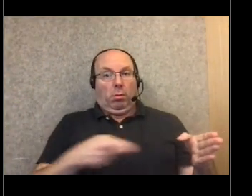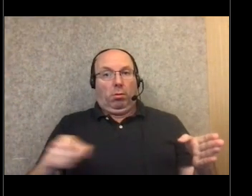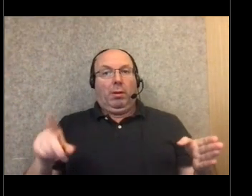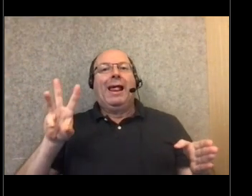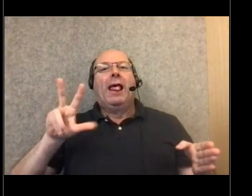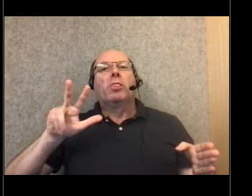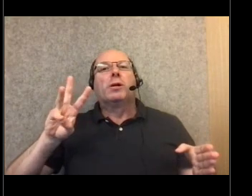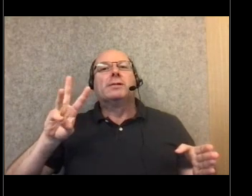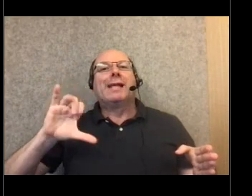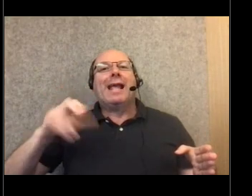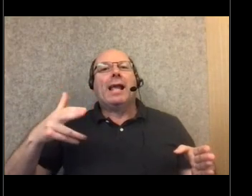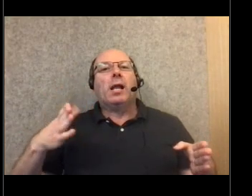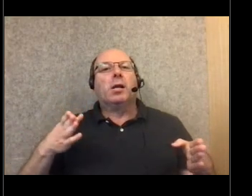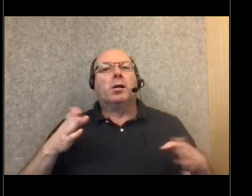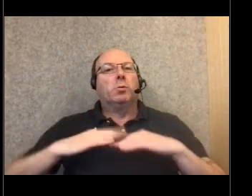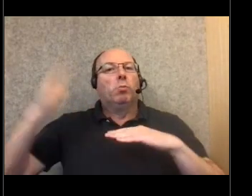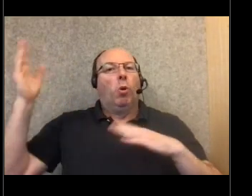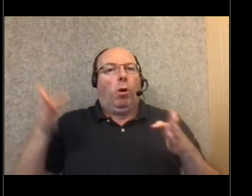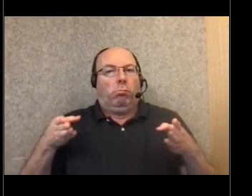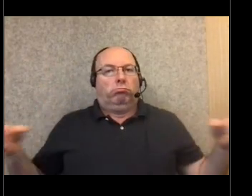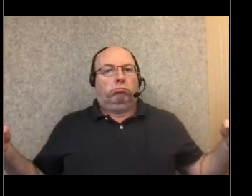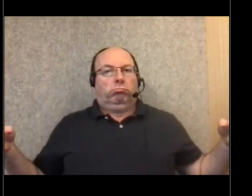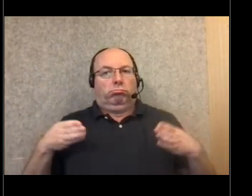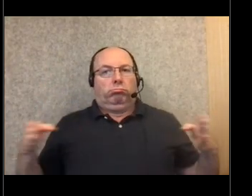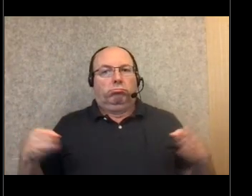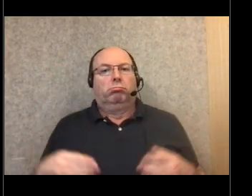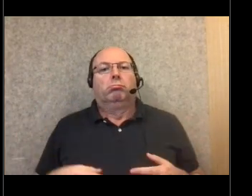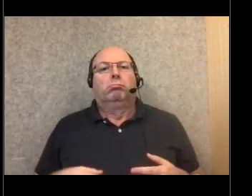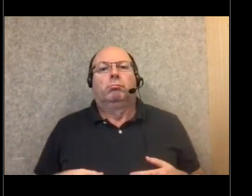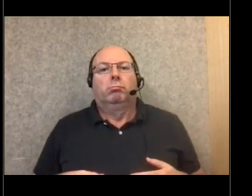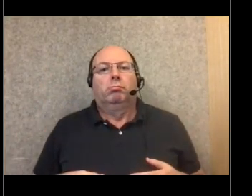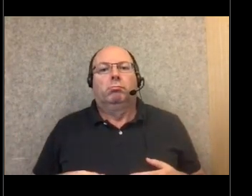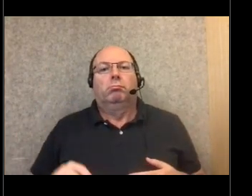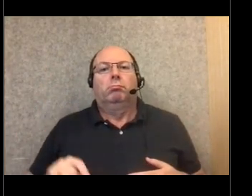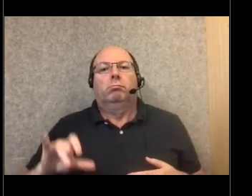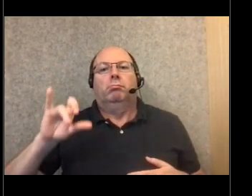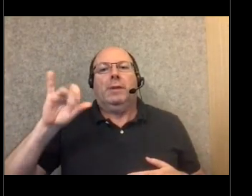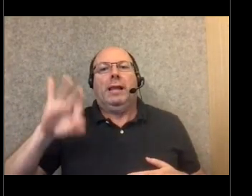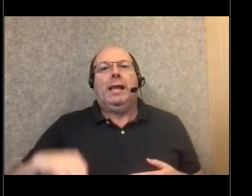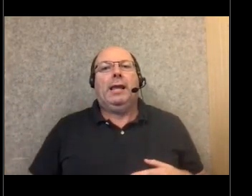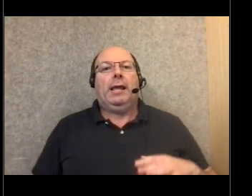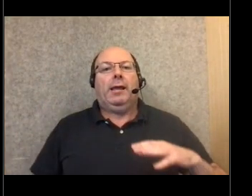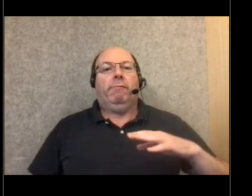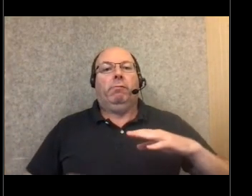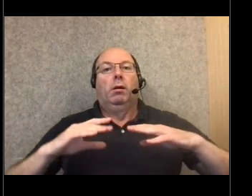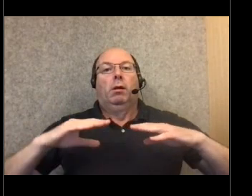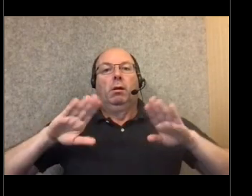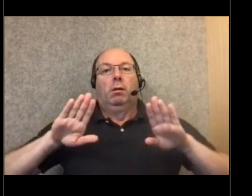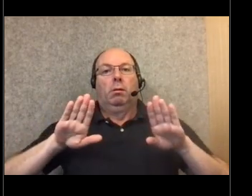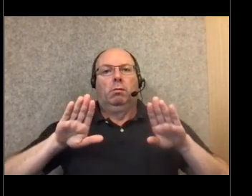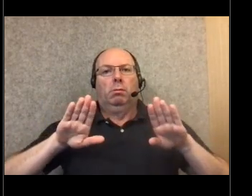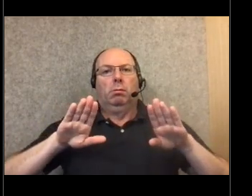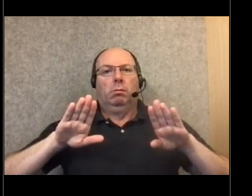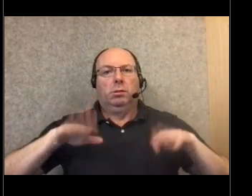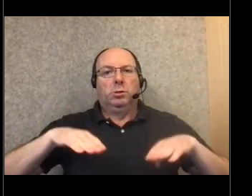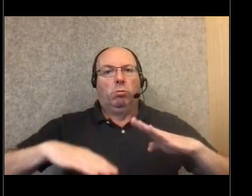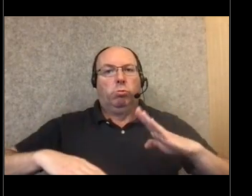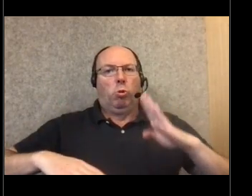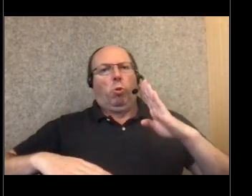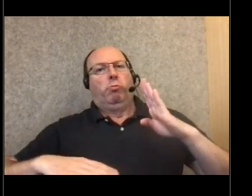Slopes steeper than 8.33% are not usable by most people with